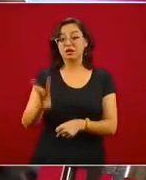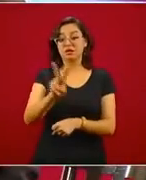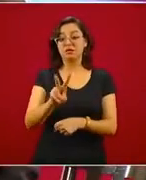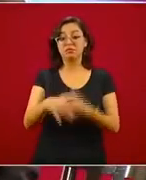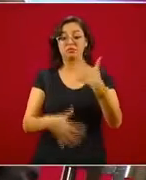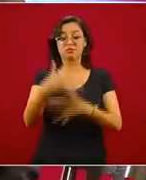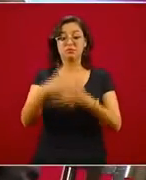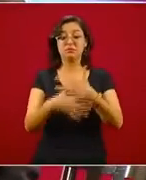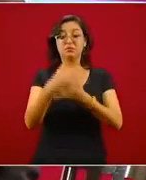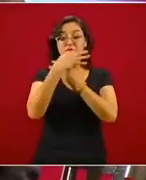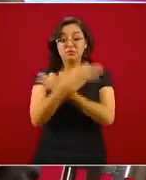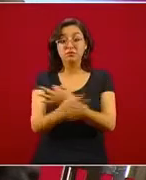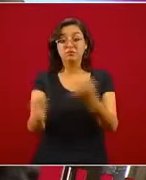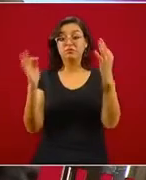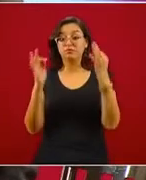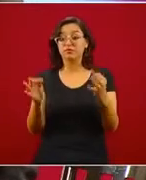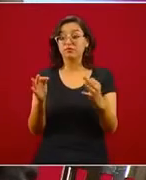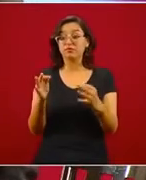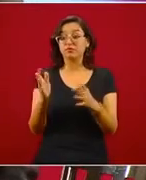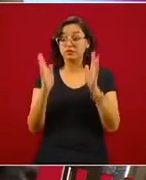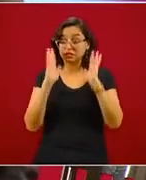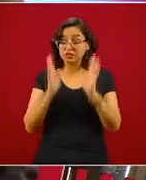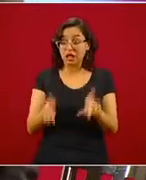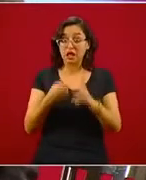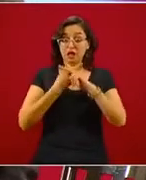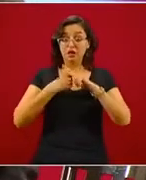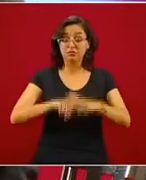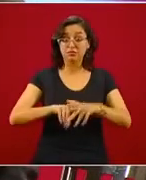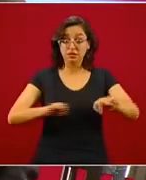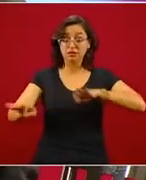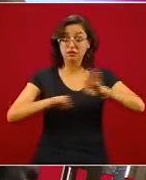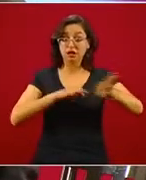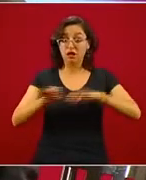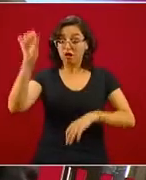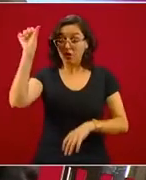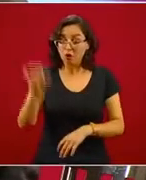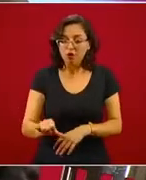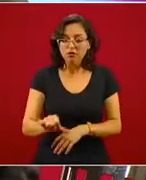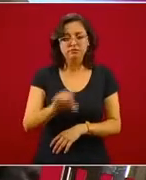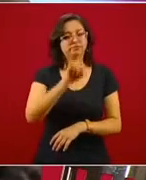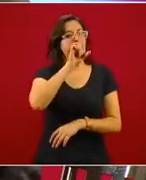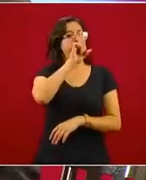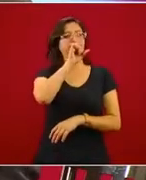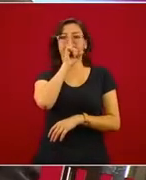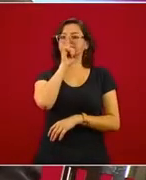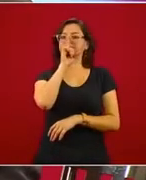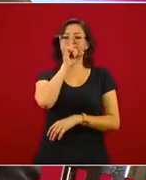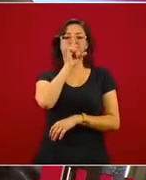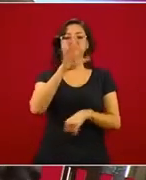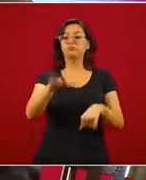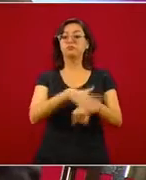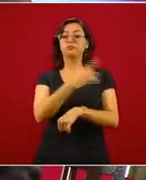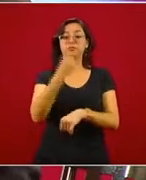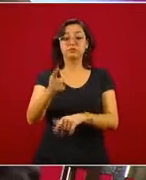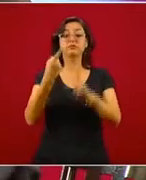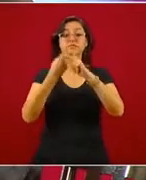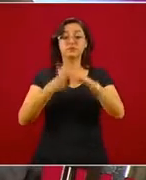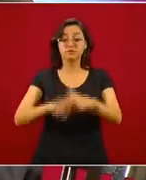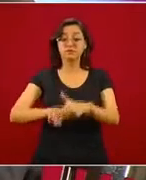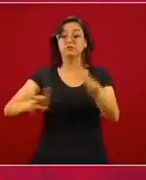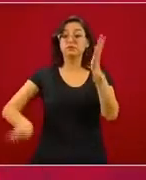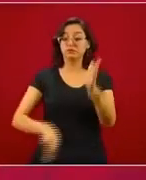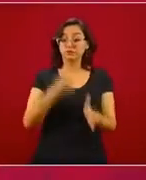to publish information on this on May 15th to say that these sectors would not jump right back into